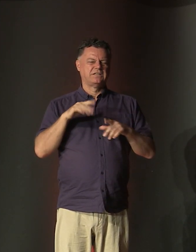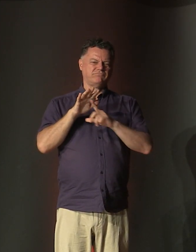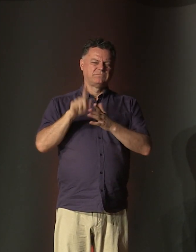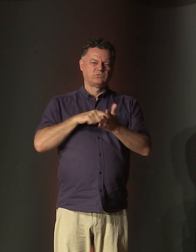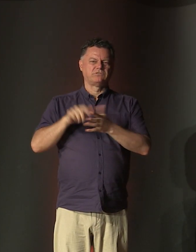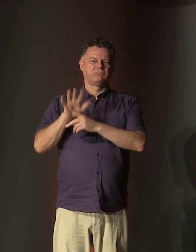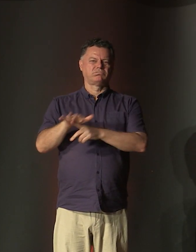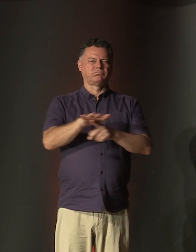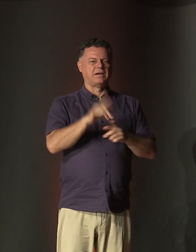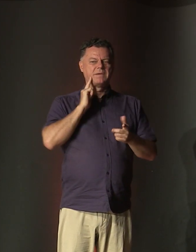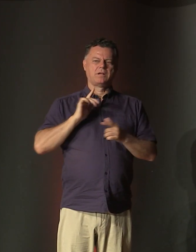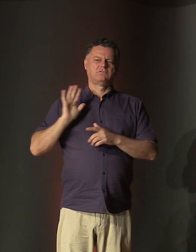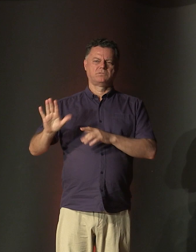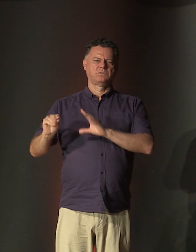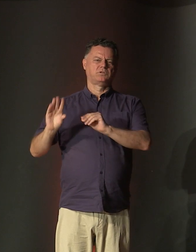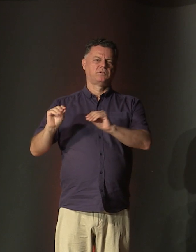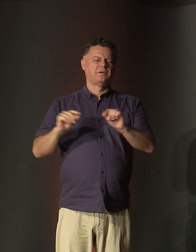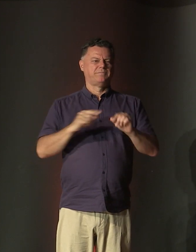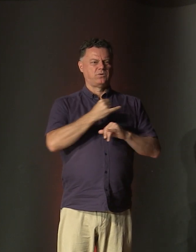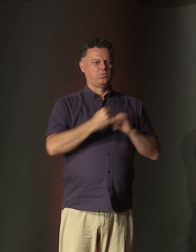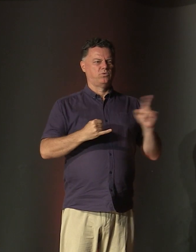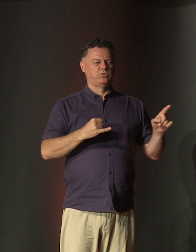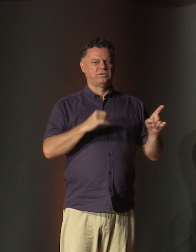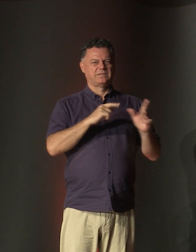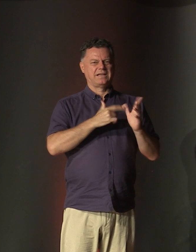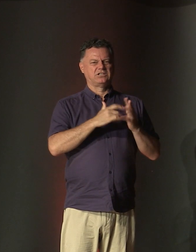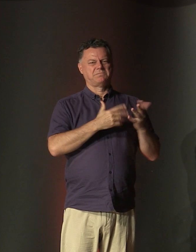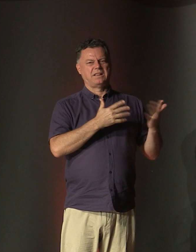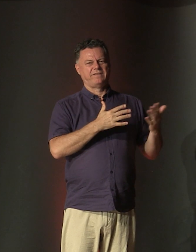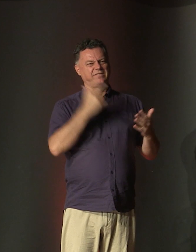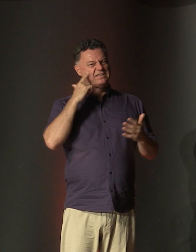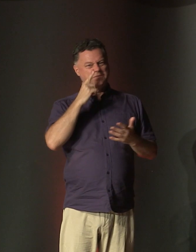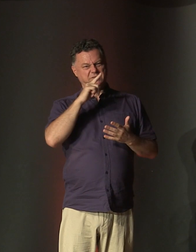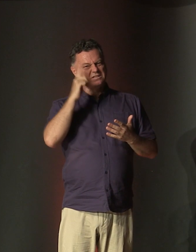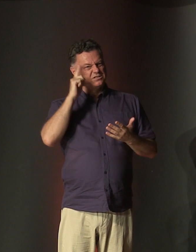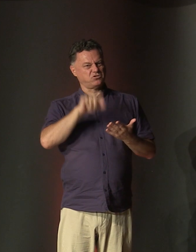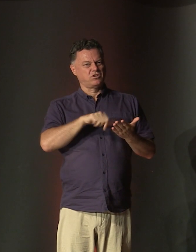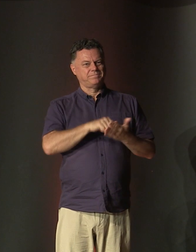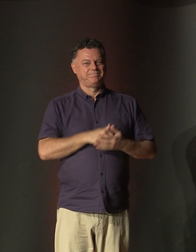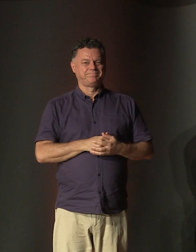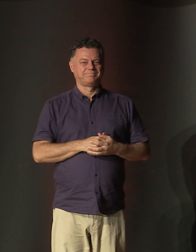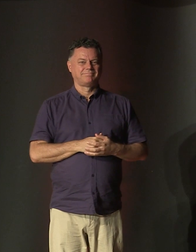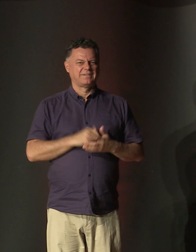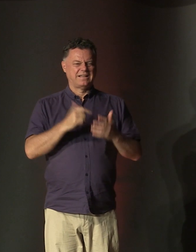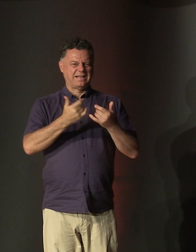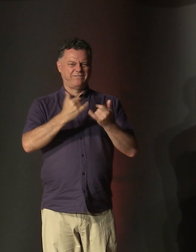to address at a systemic level. Support those people who are breaking the